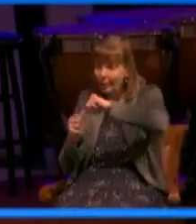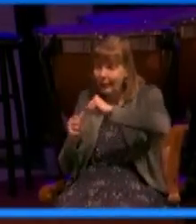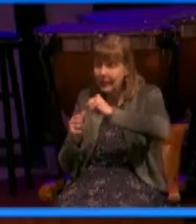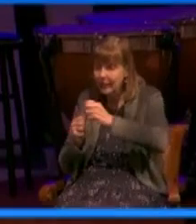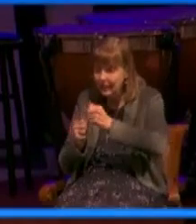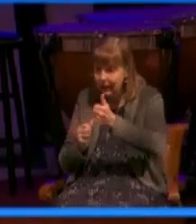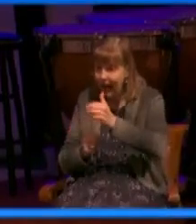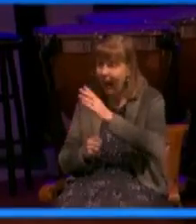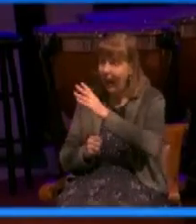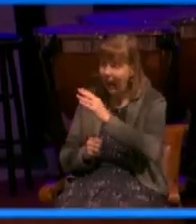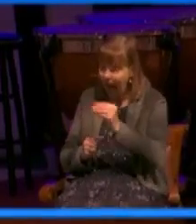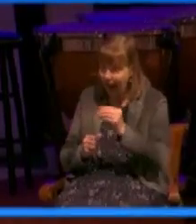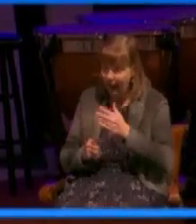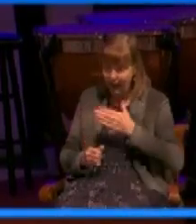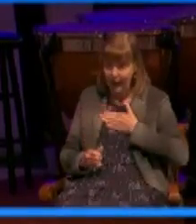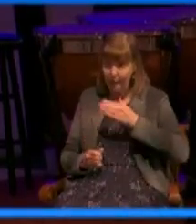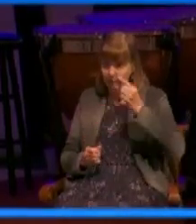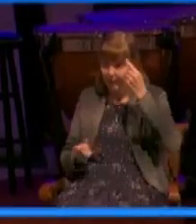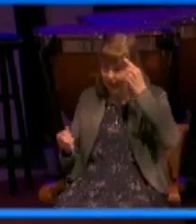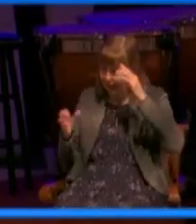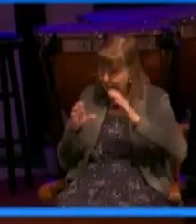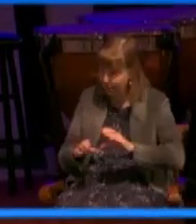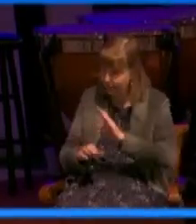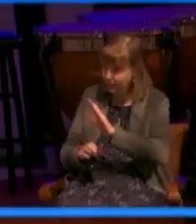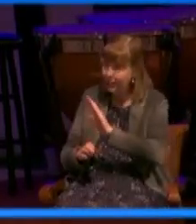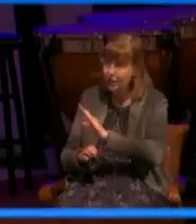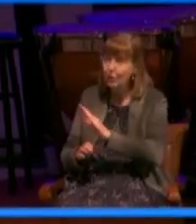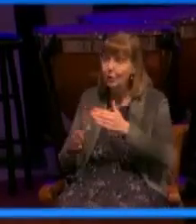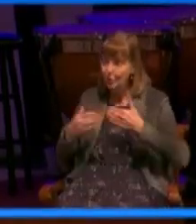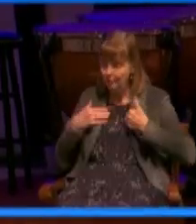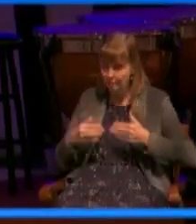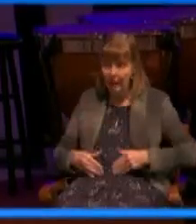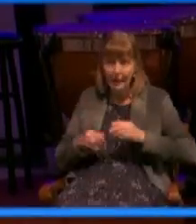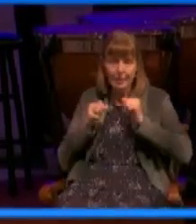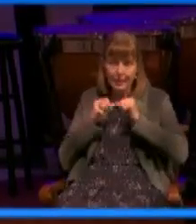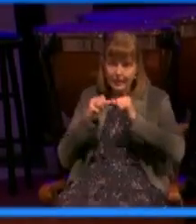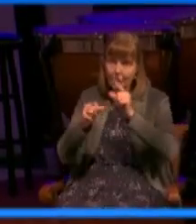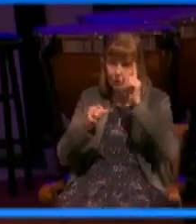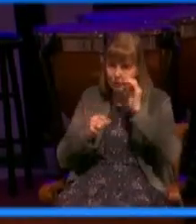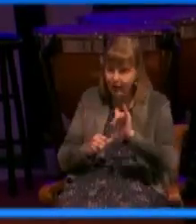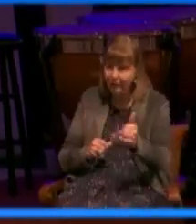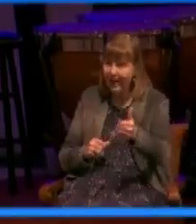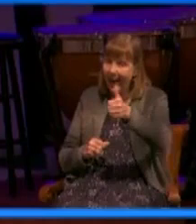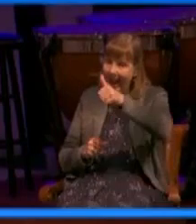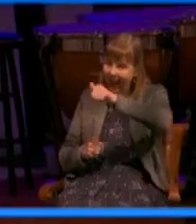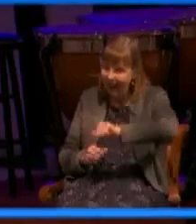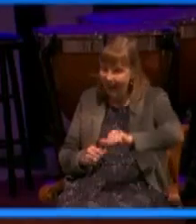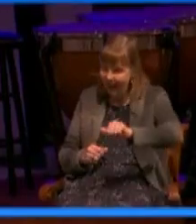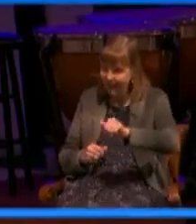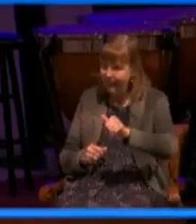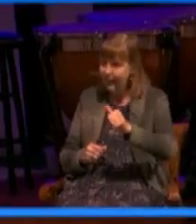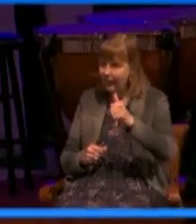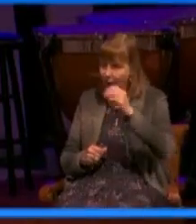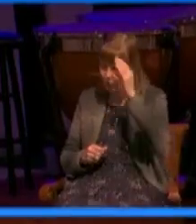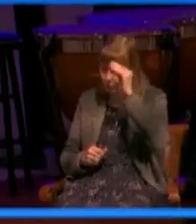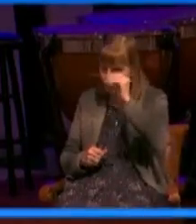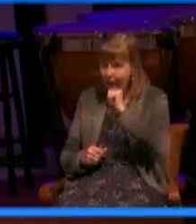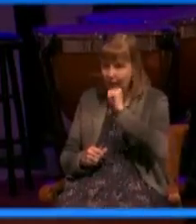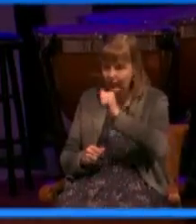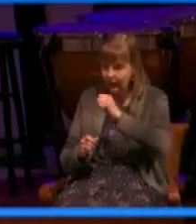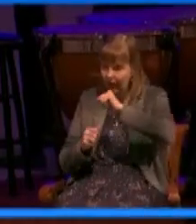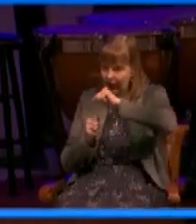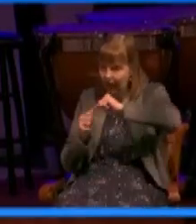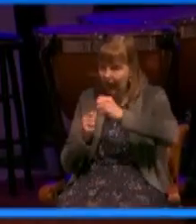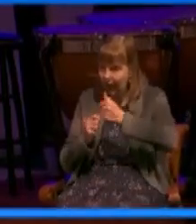in your flesh, an everlasting covenant. Any uncircumcised male who is not circumcised in this flesh of his foreskin shall be